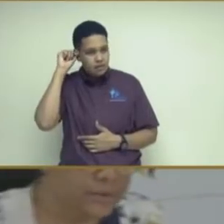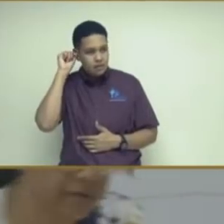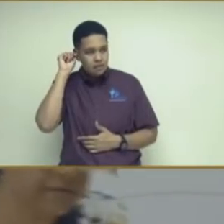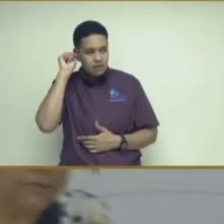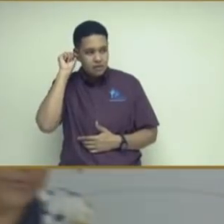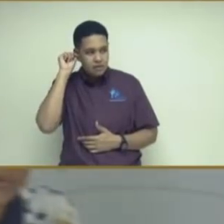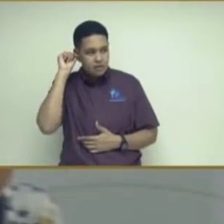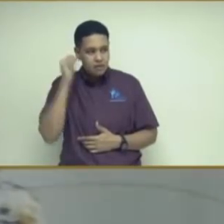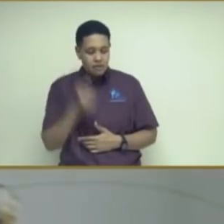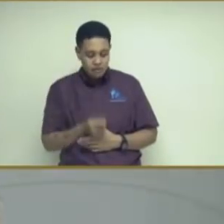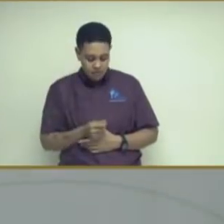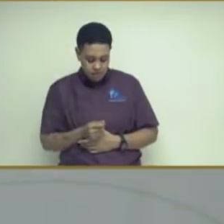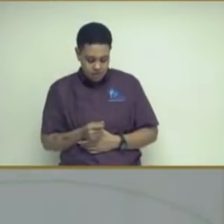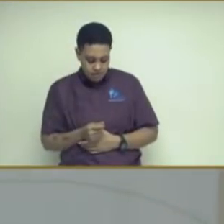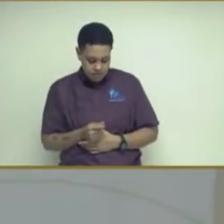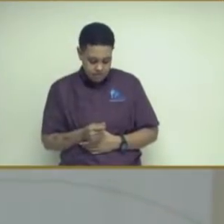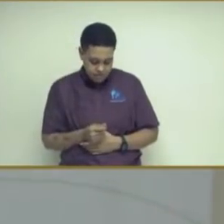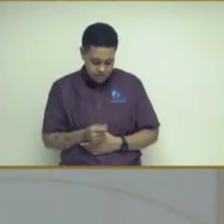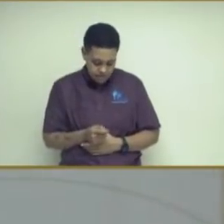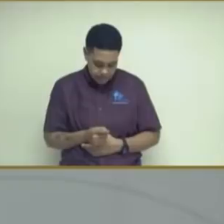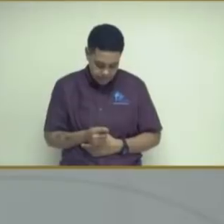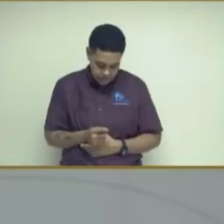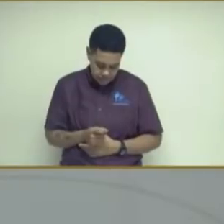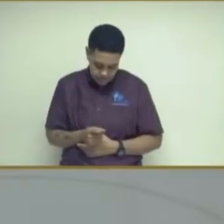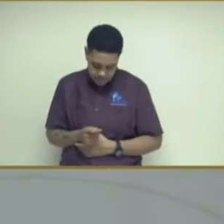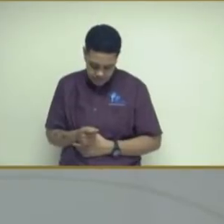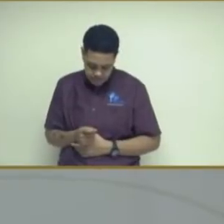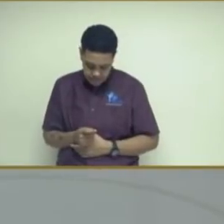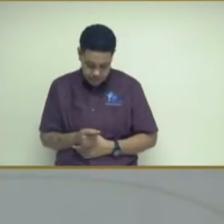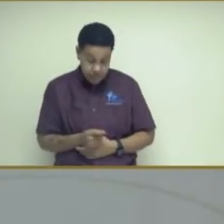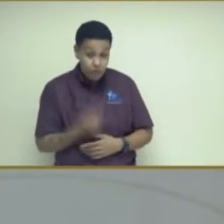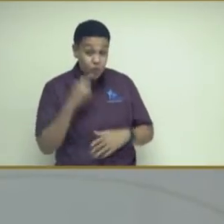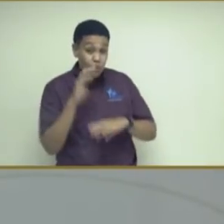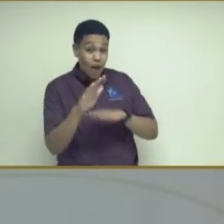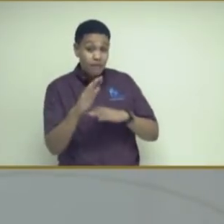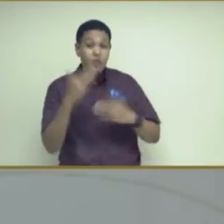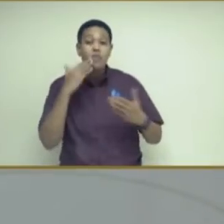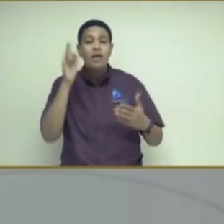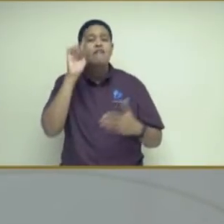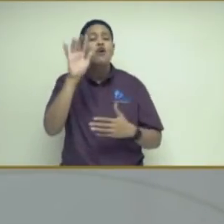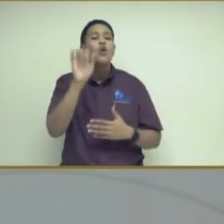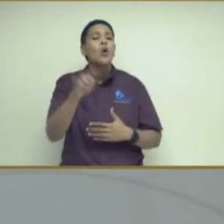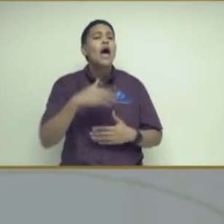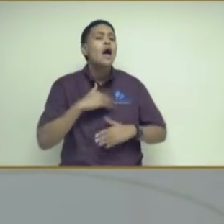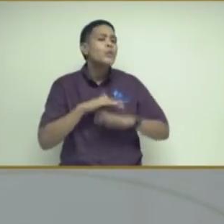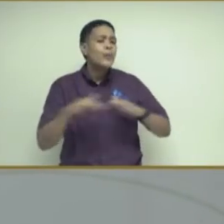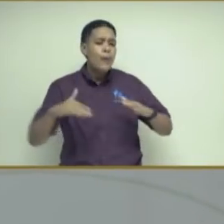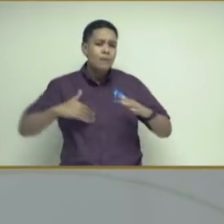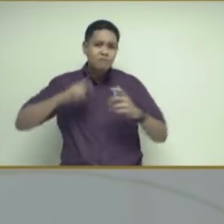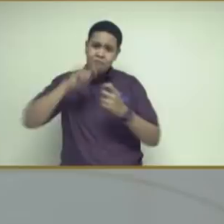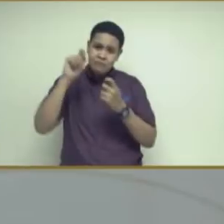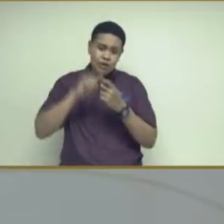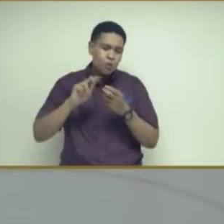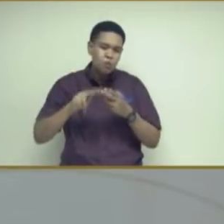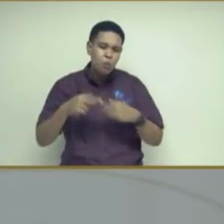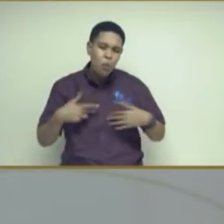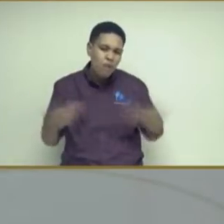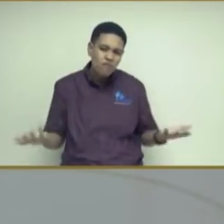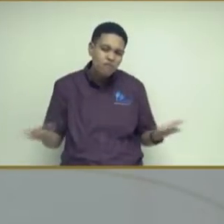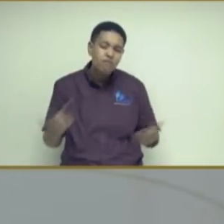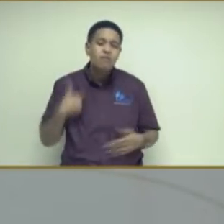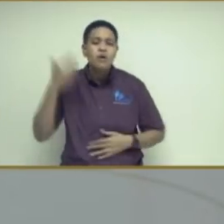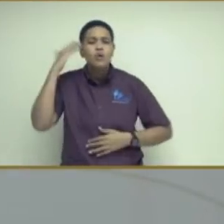All right, good afternoon. Thanks for your question. I don't have the exact numbers. I know that some